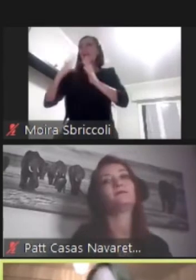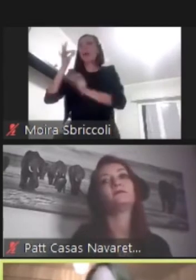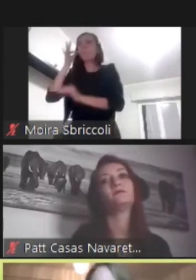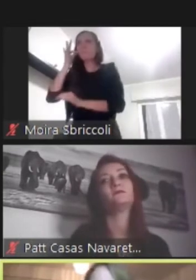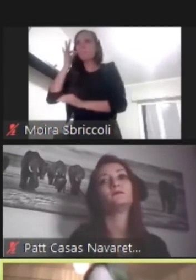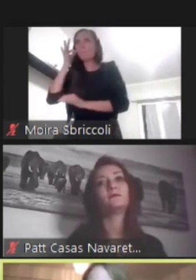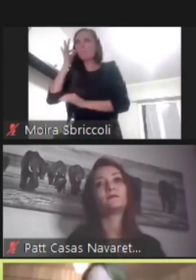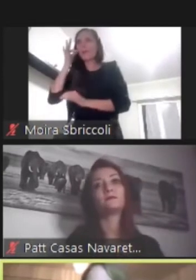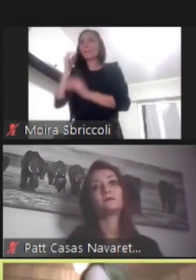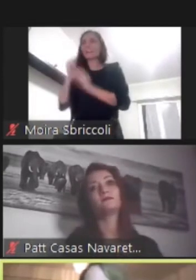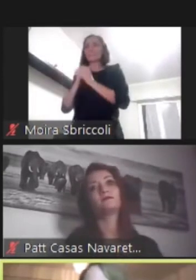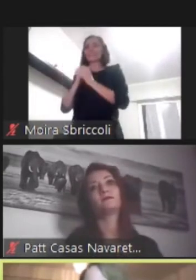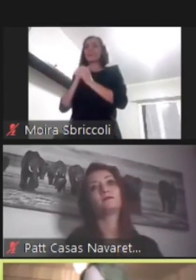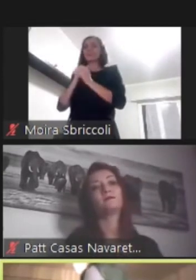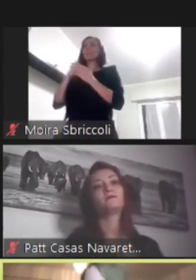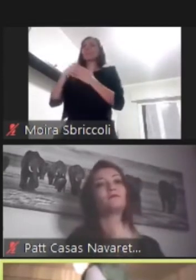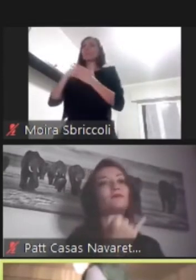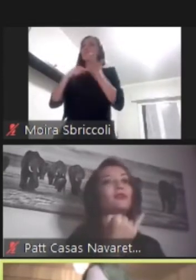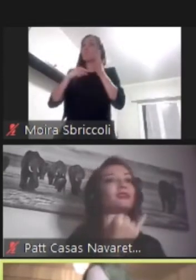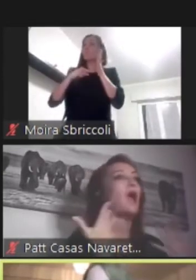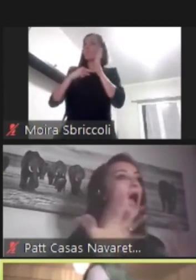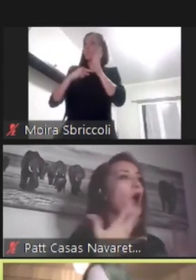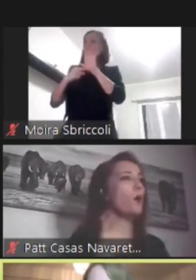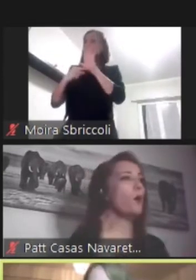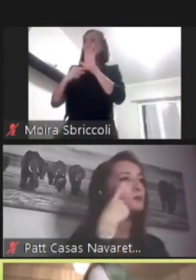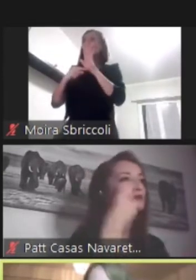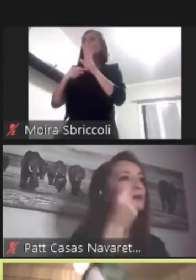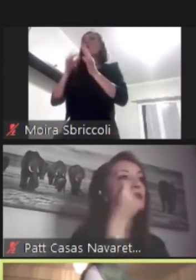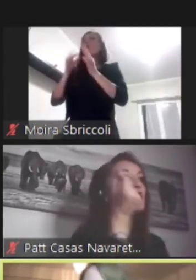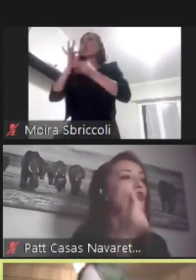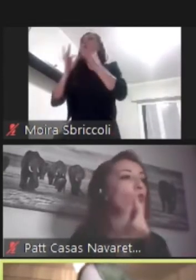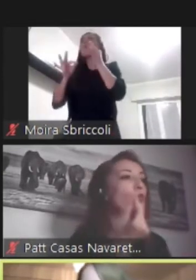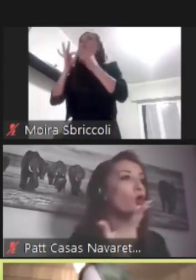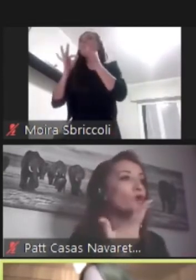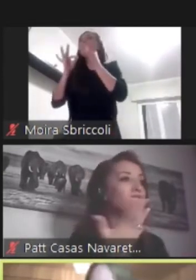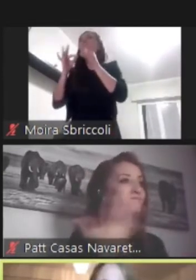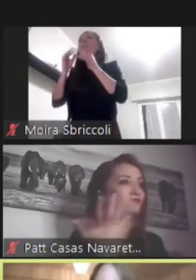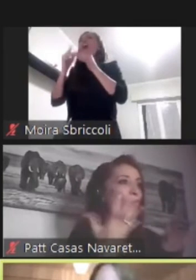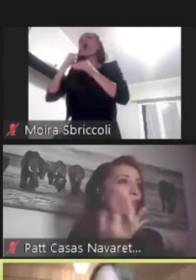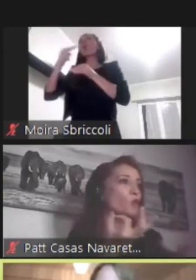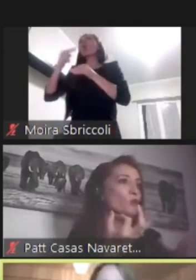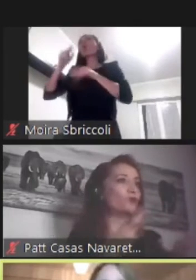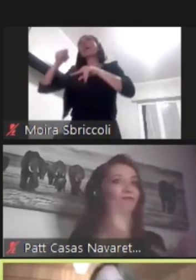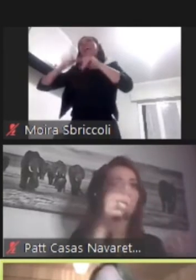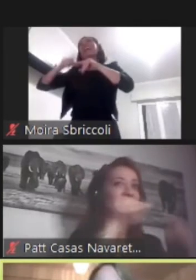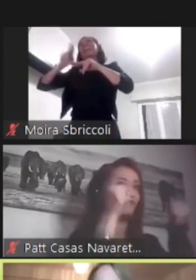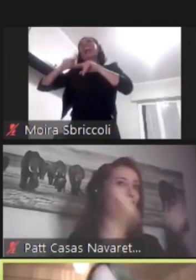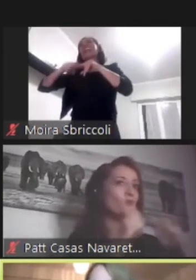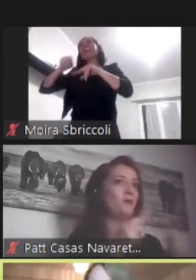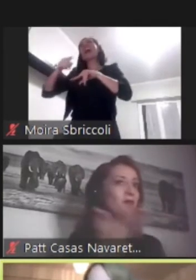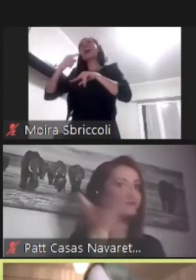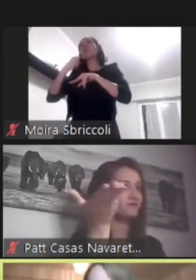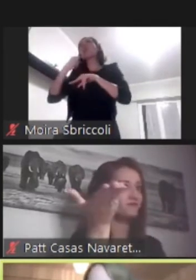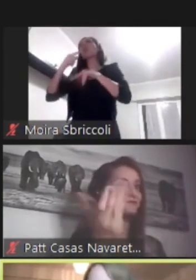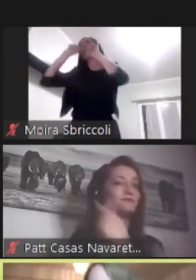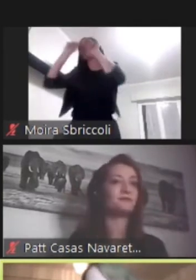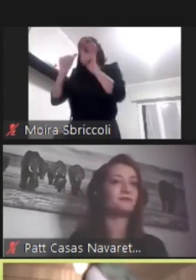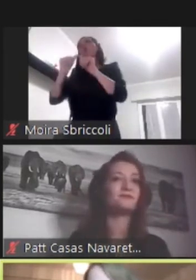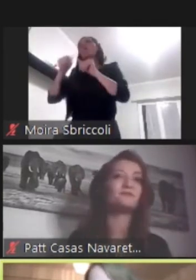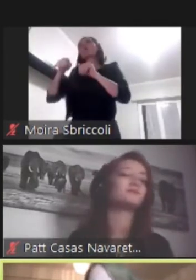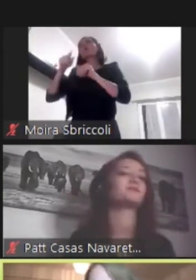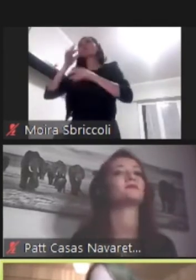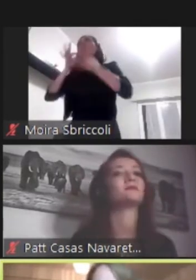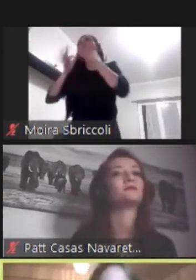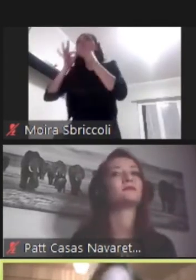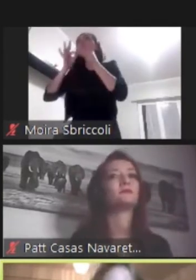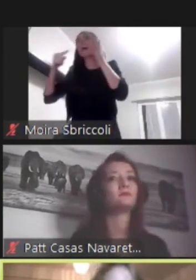So this beautiful little berry is very tart. It's very like sour